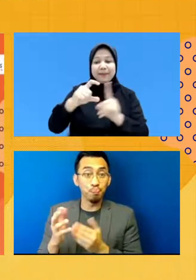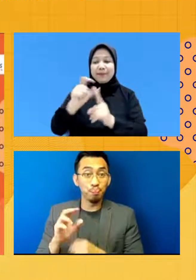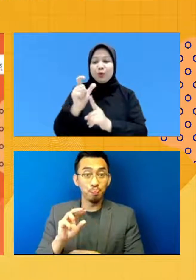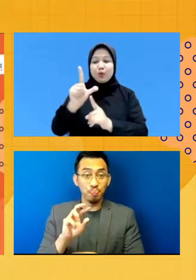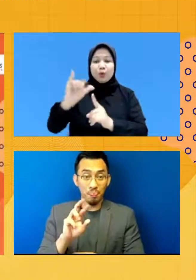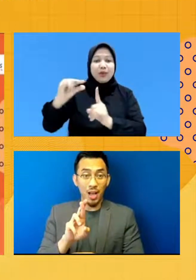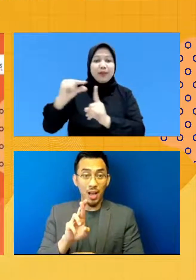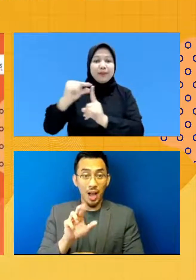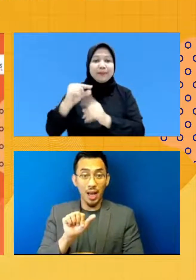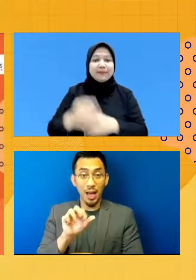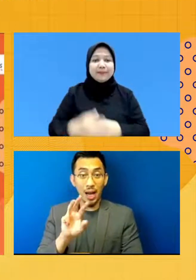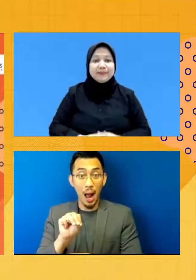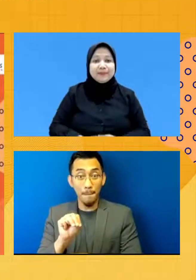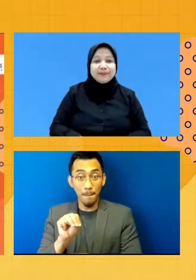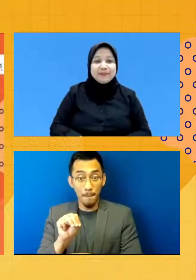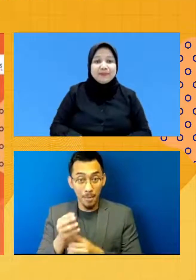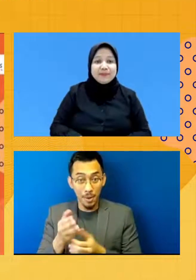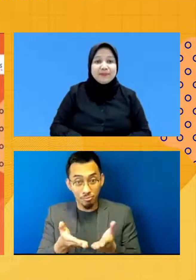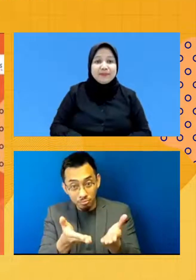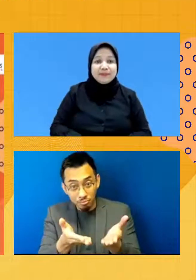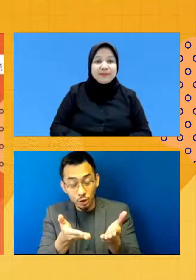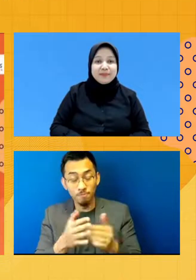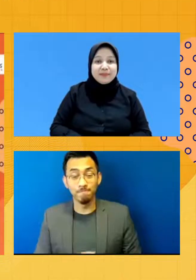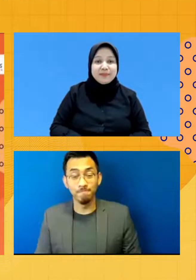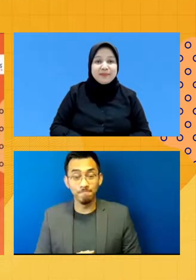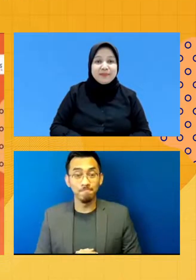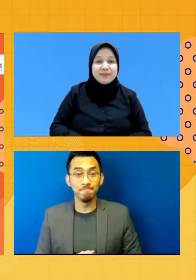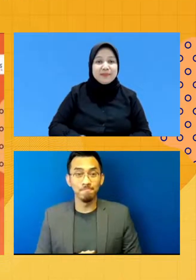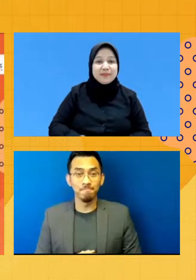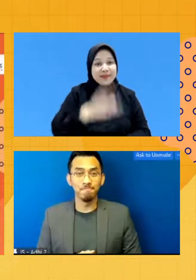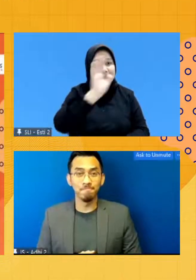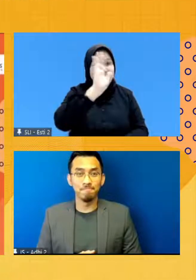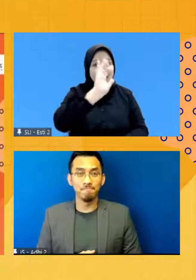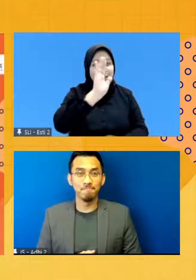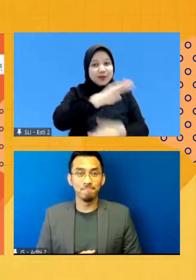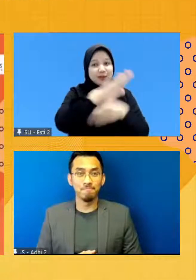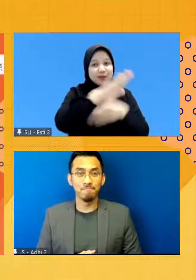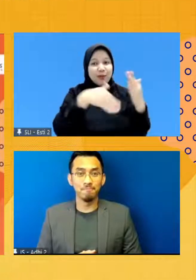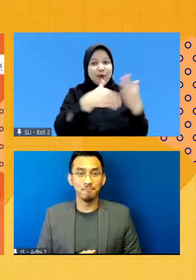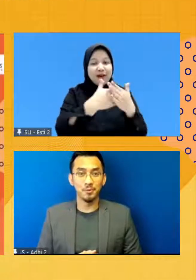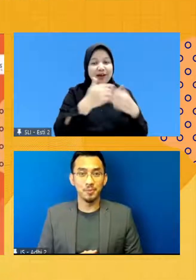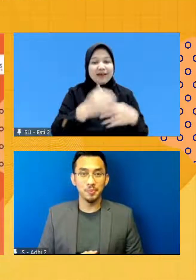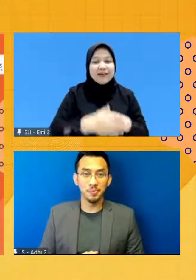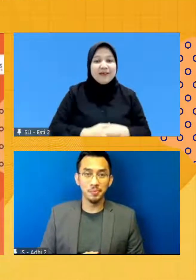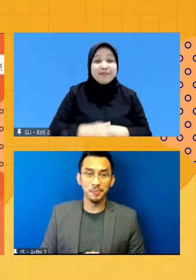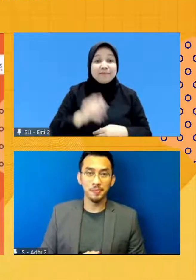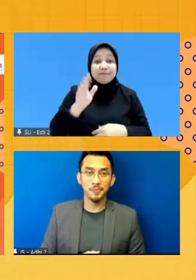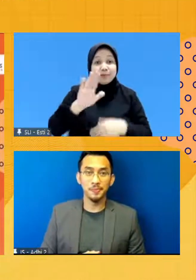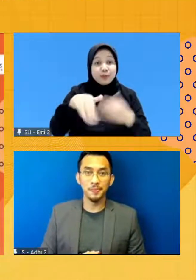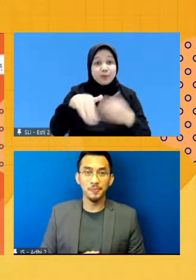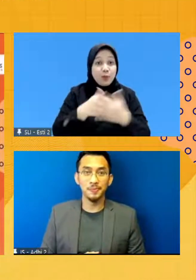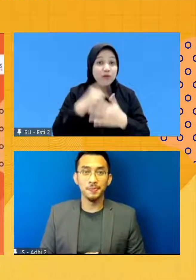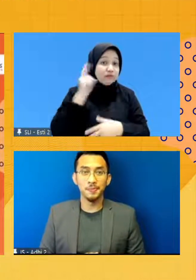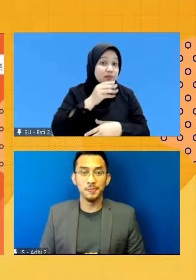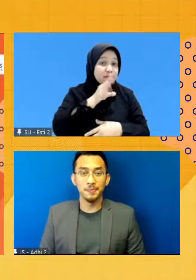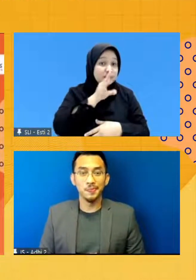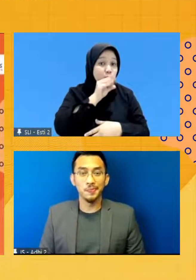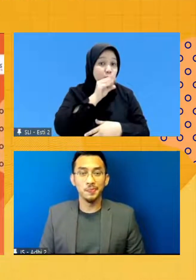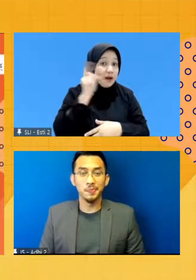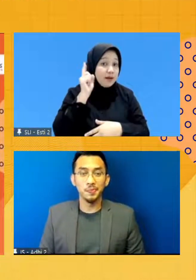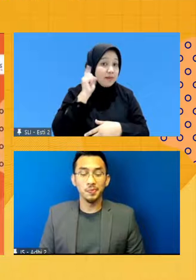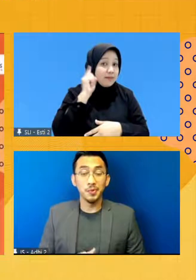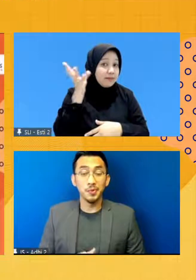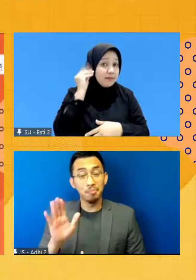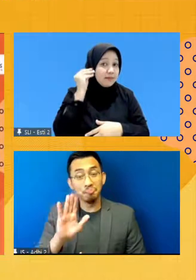Hello everyone. So you all can hear me, right? Yes, Ram, we can hear you. All right. So hi,